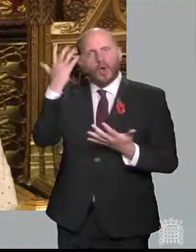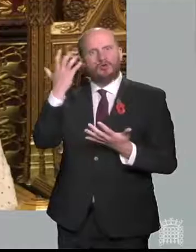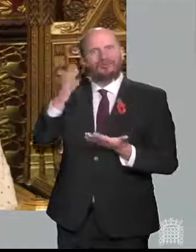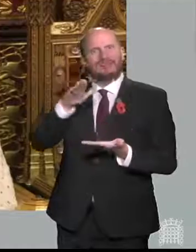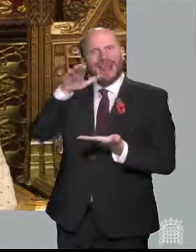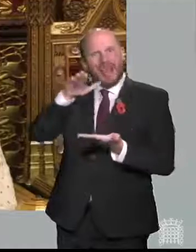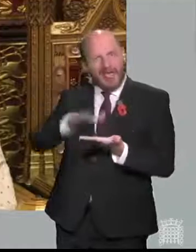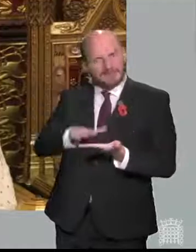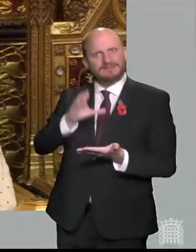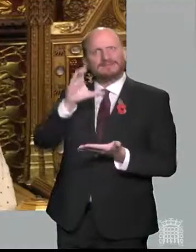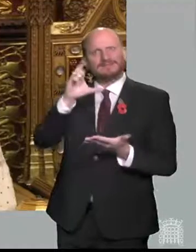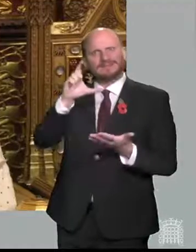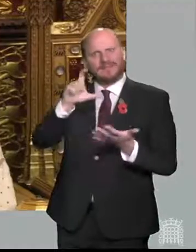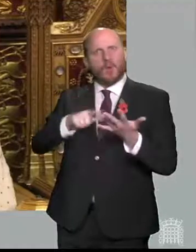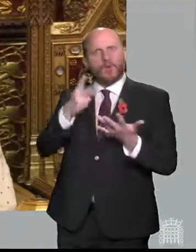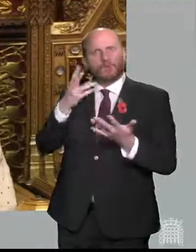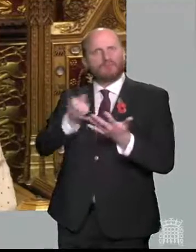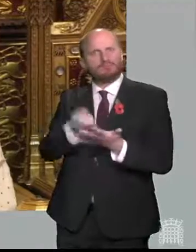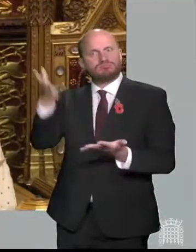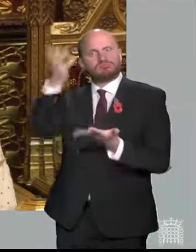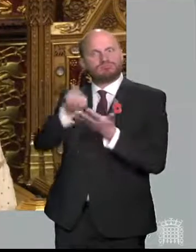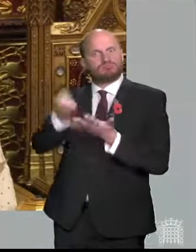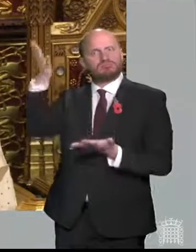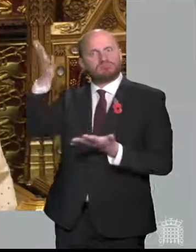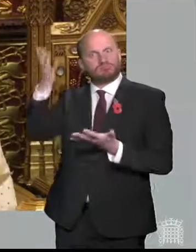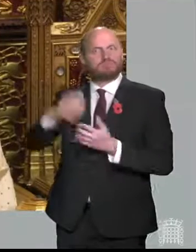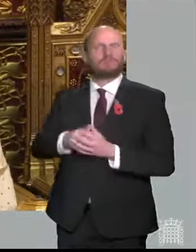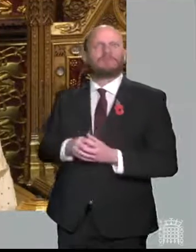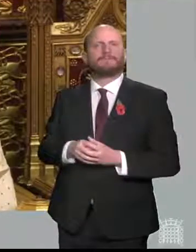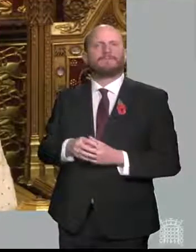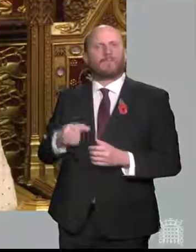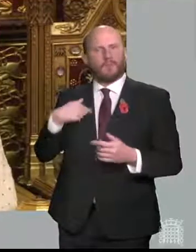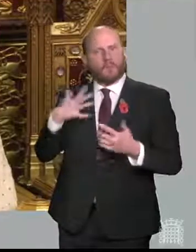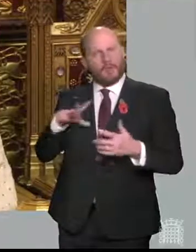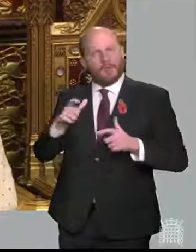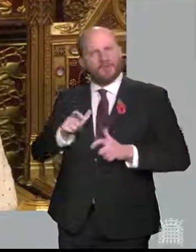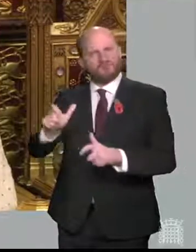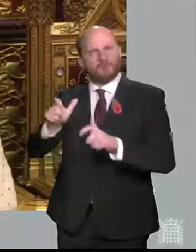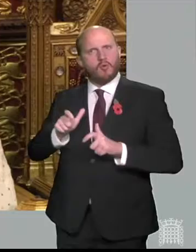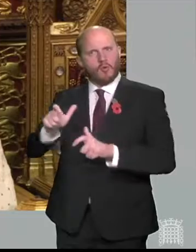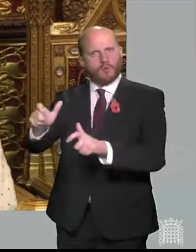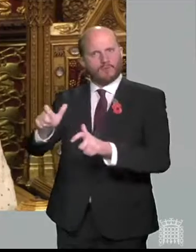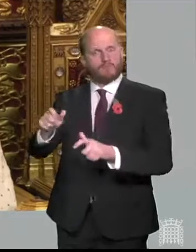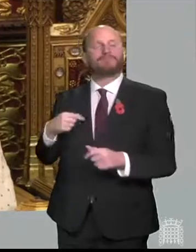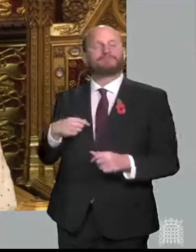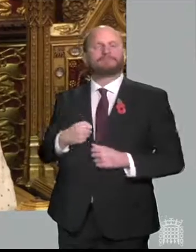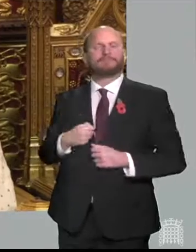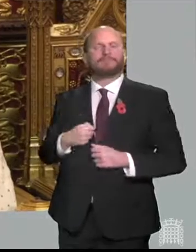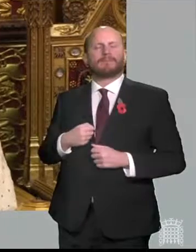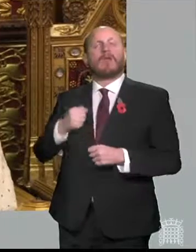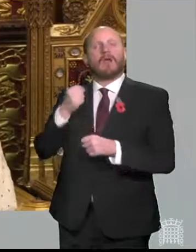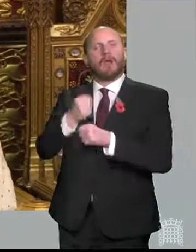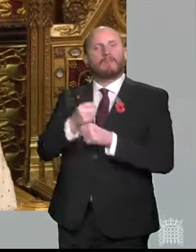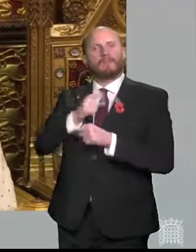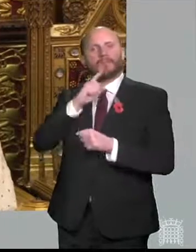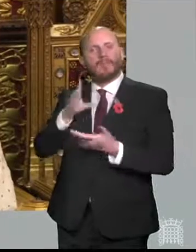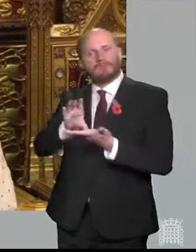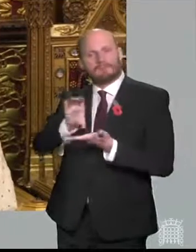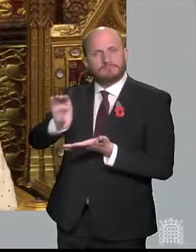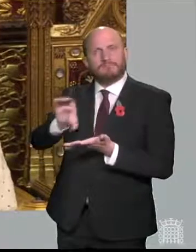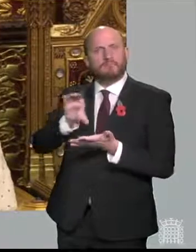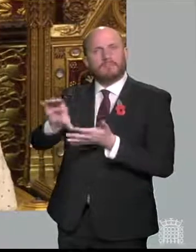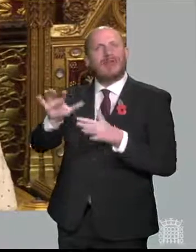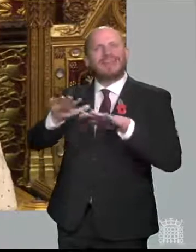My government will invest in Network North to deliver faster and more reliable journeys between